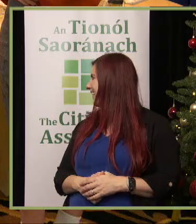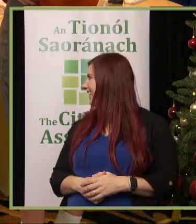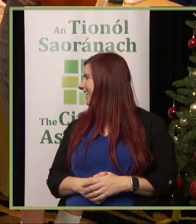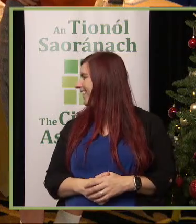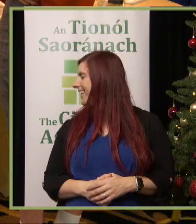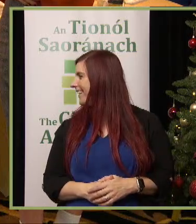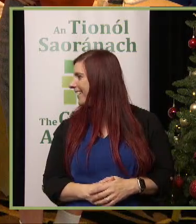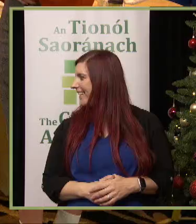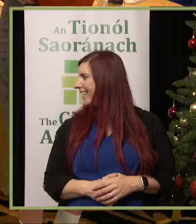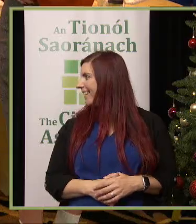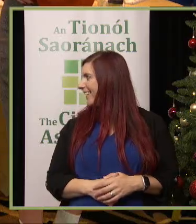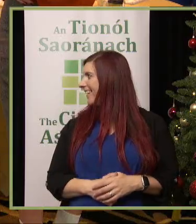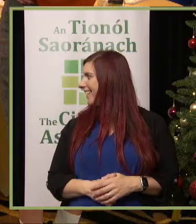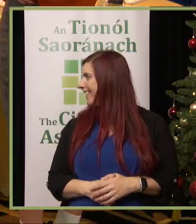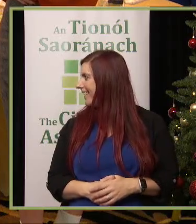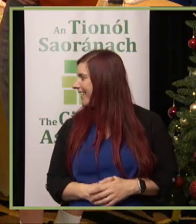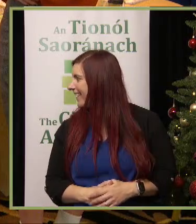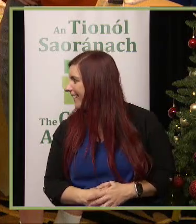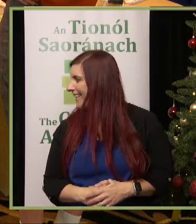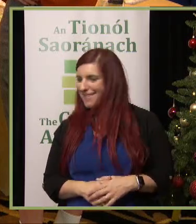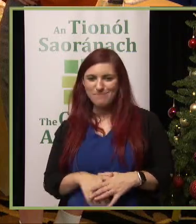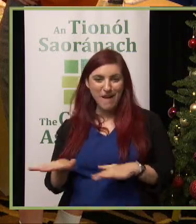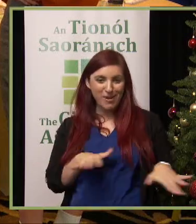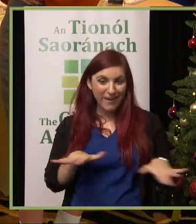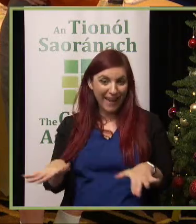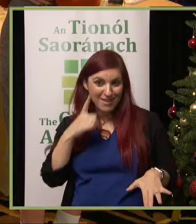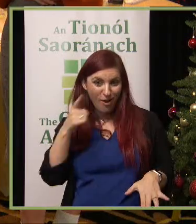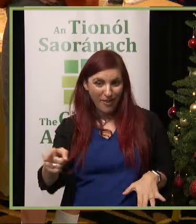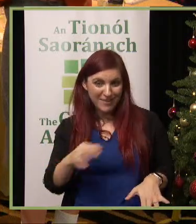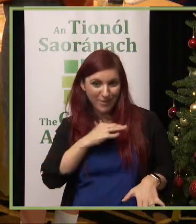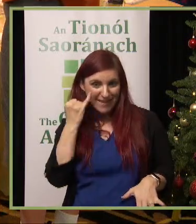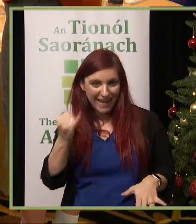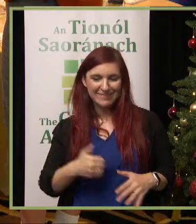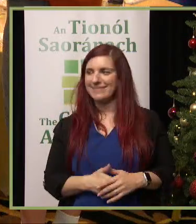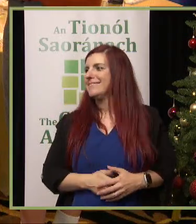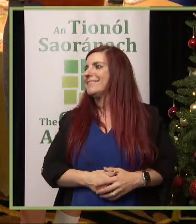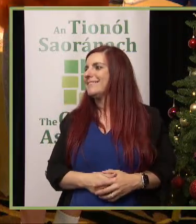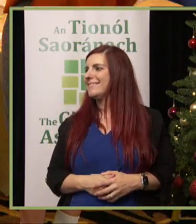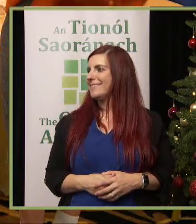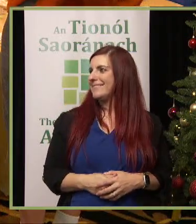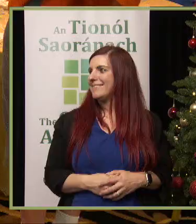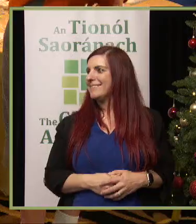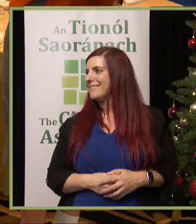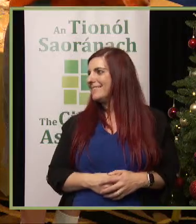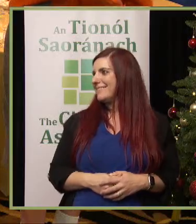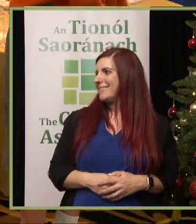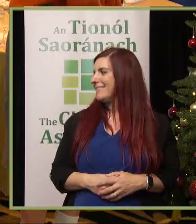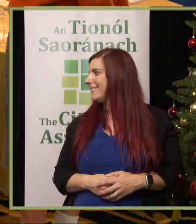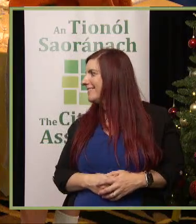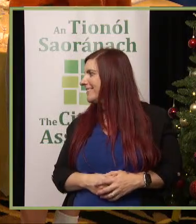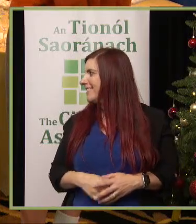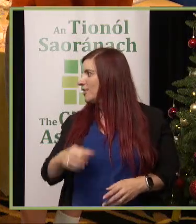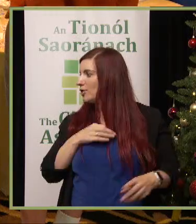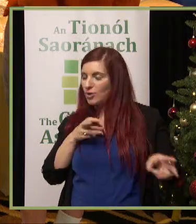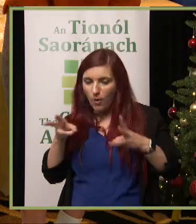Macarena. That's what you were going to do, Sabrina. I saw that. It's a good idea. If we had our guitars. Okay, this is work. This is good work. We're